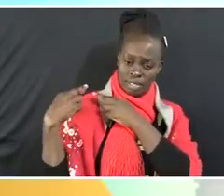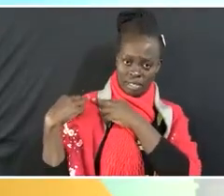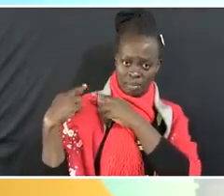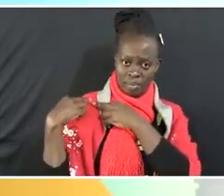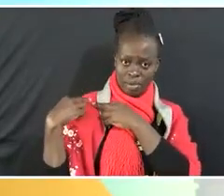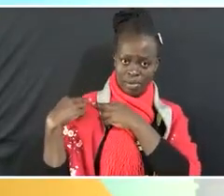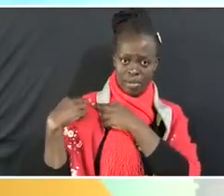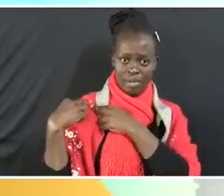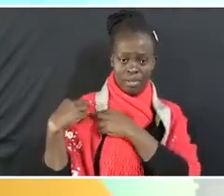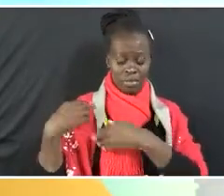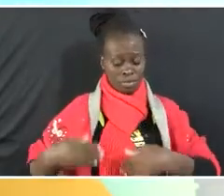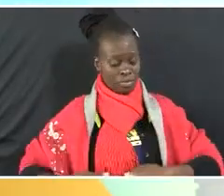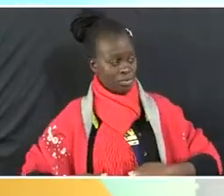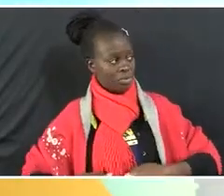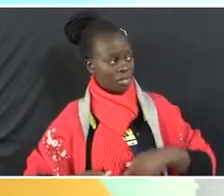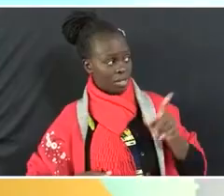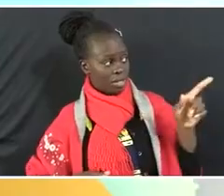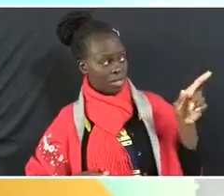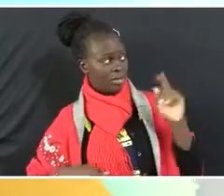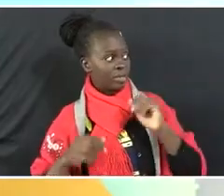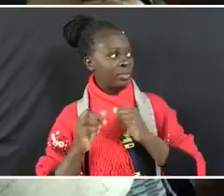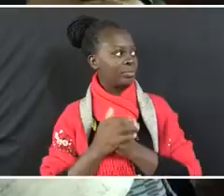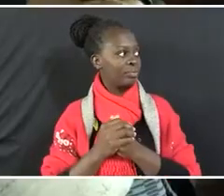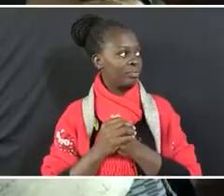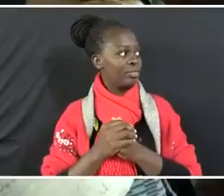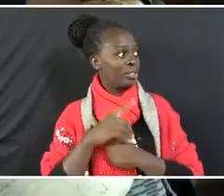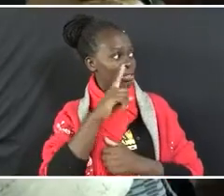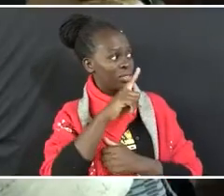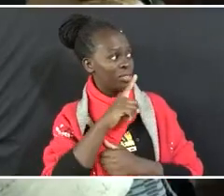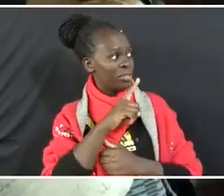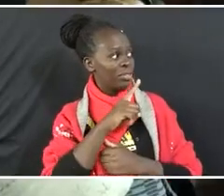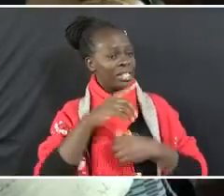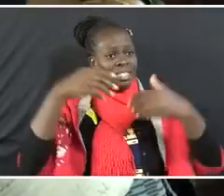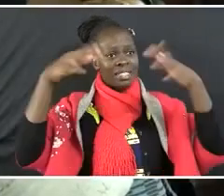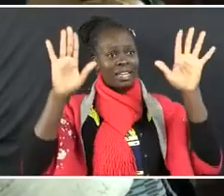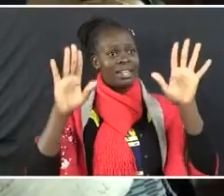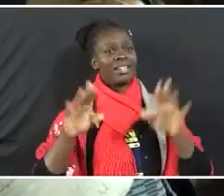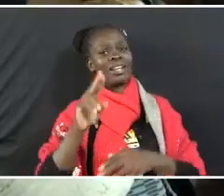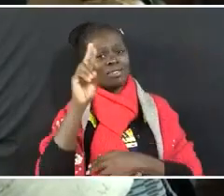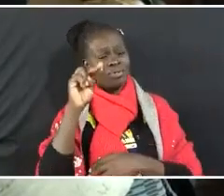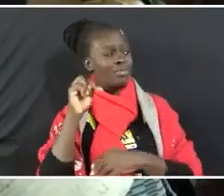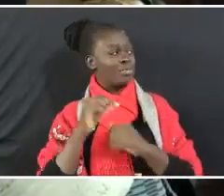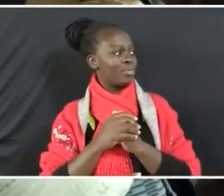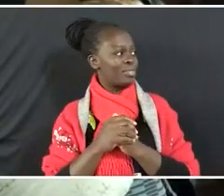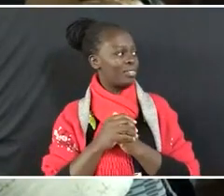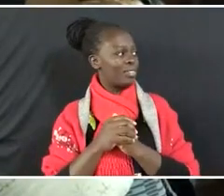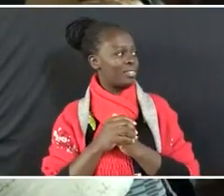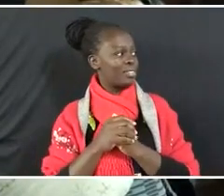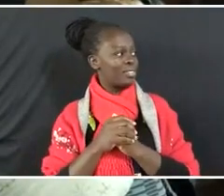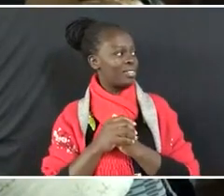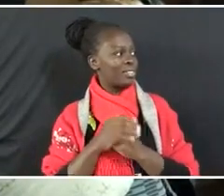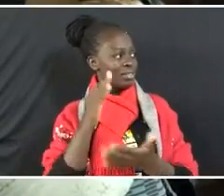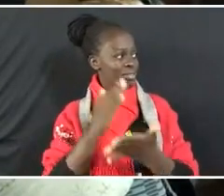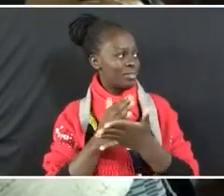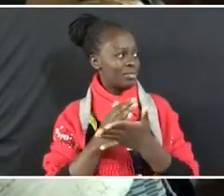Elder Abala, plan to retire, okay? You cannot be an elder forever. No, it's